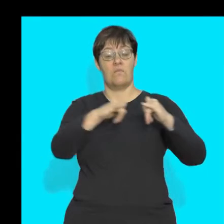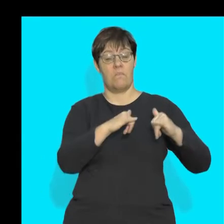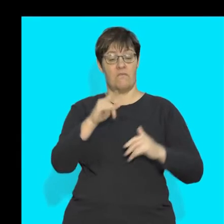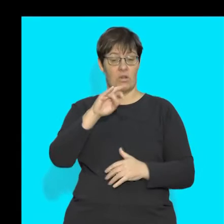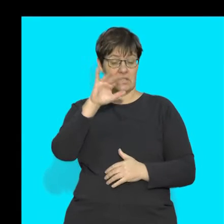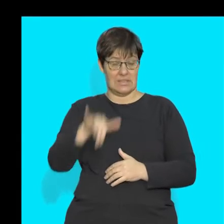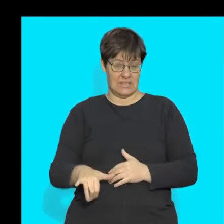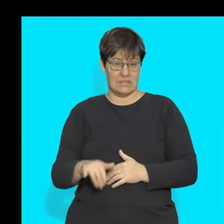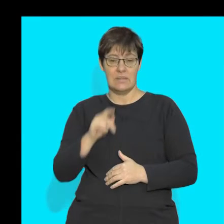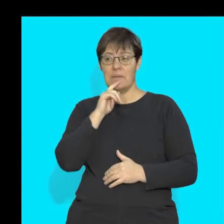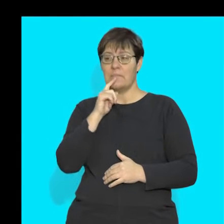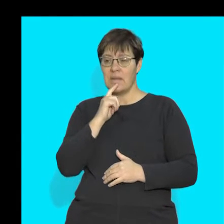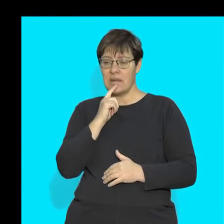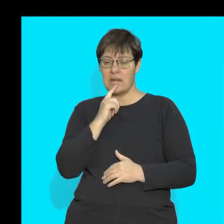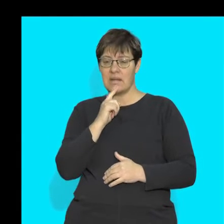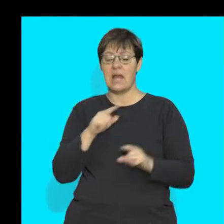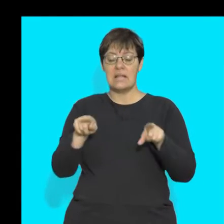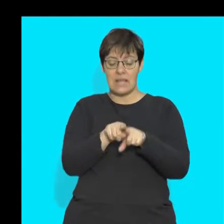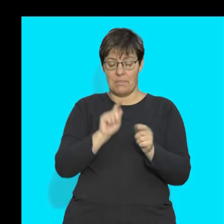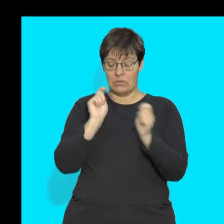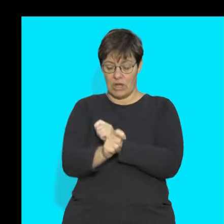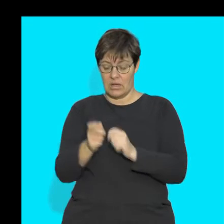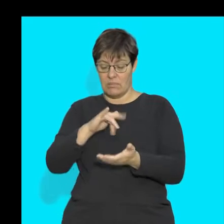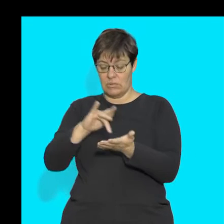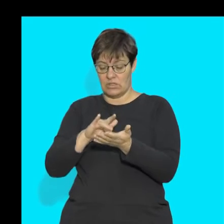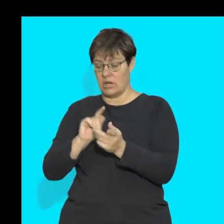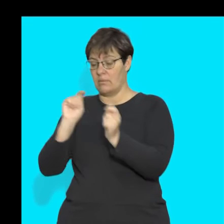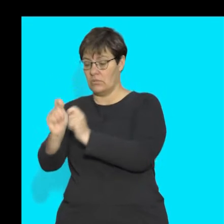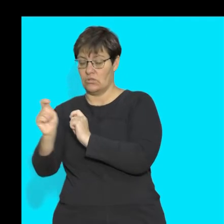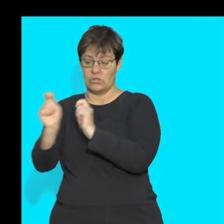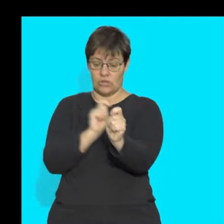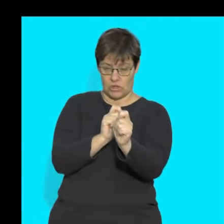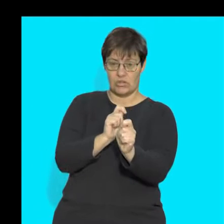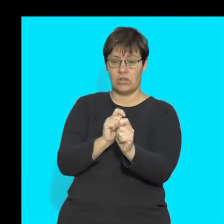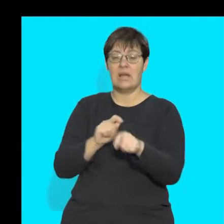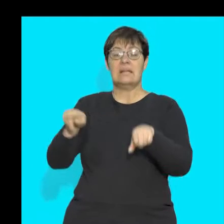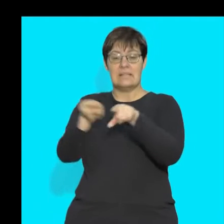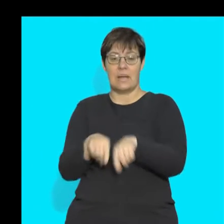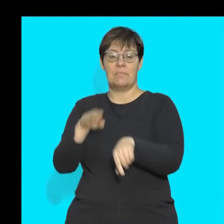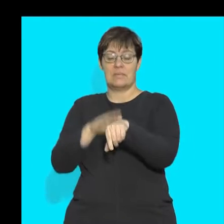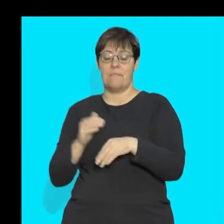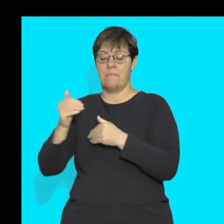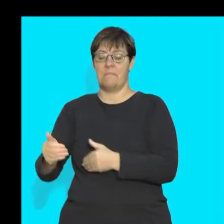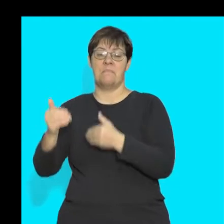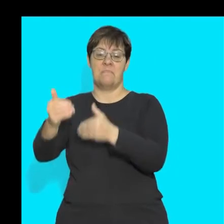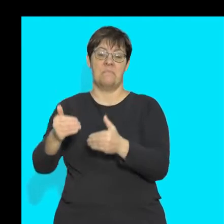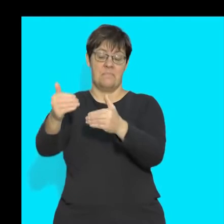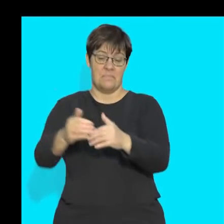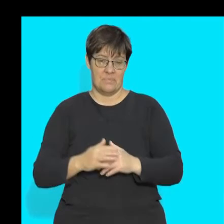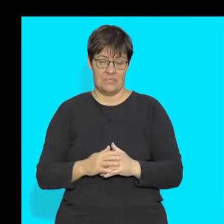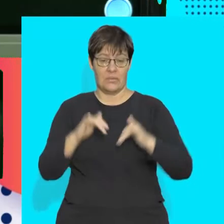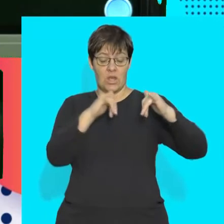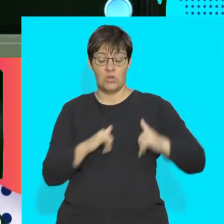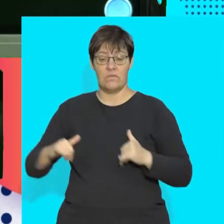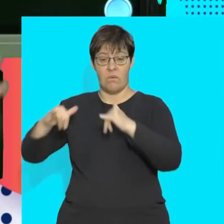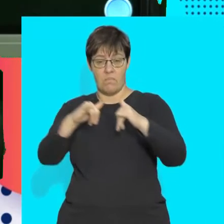Uniform means that we cover equal changes in position in equal time intervals. Uniform means that